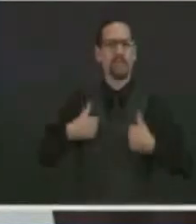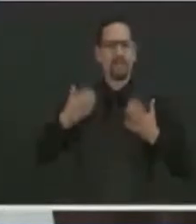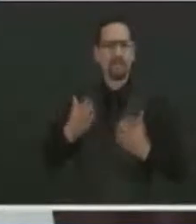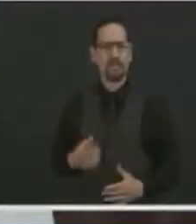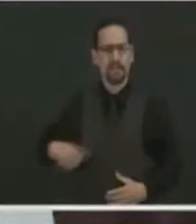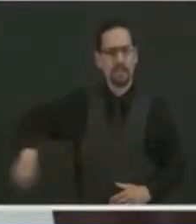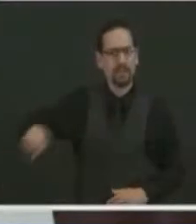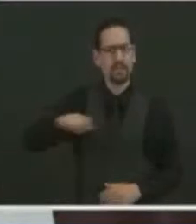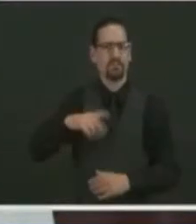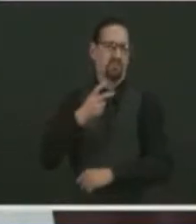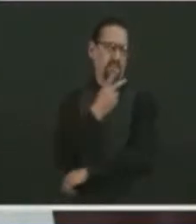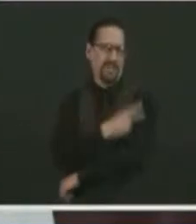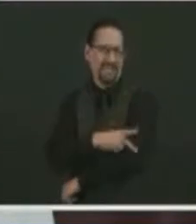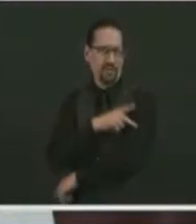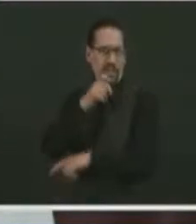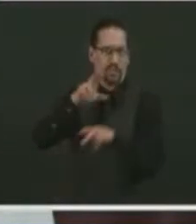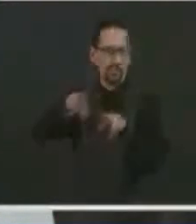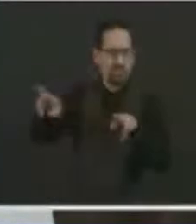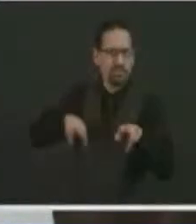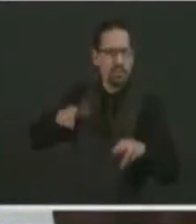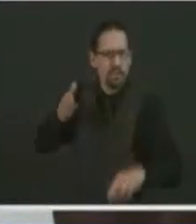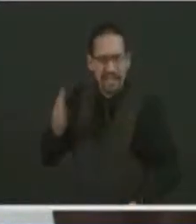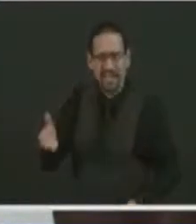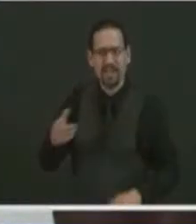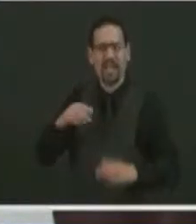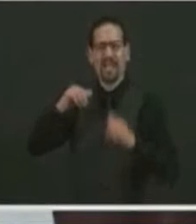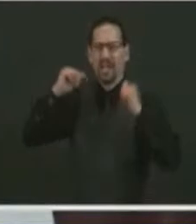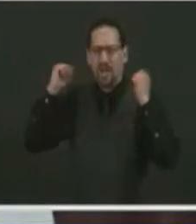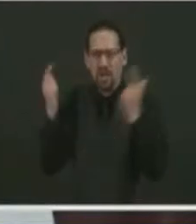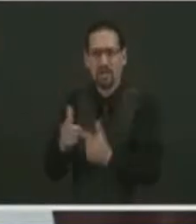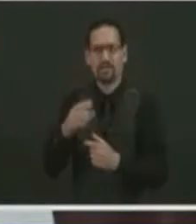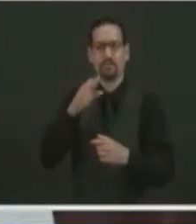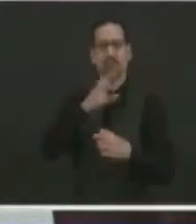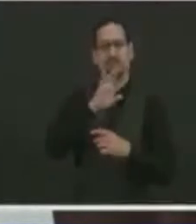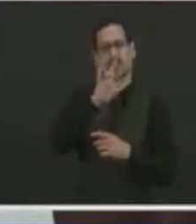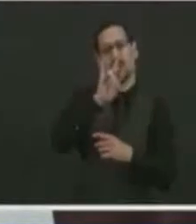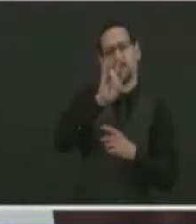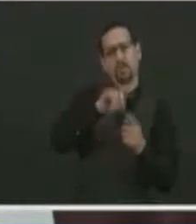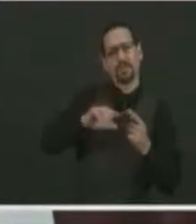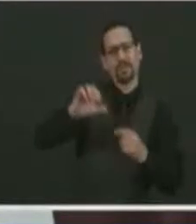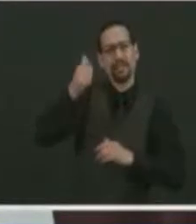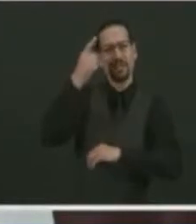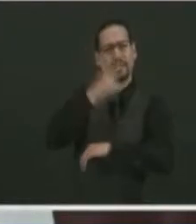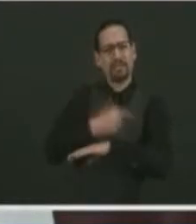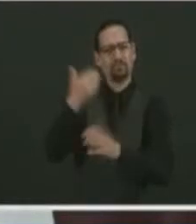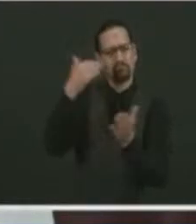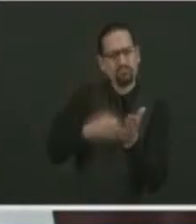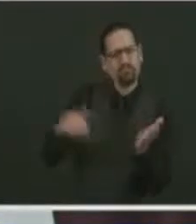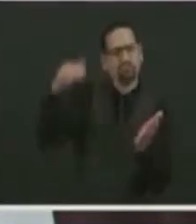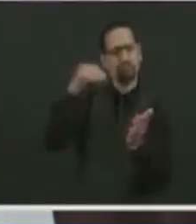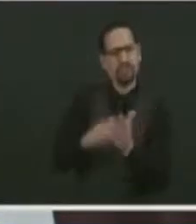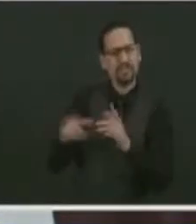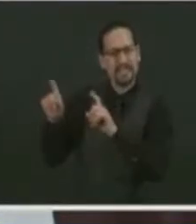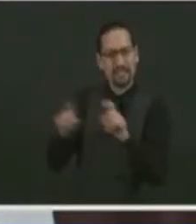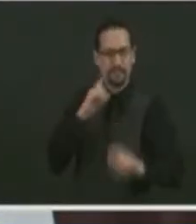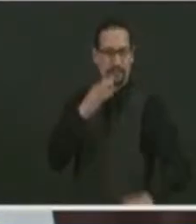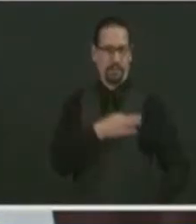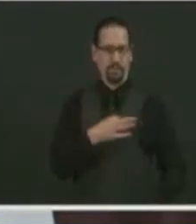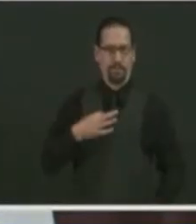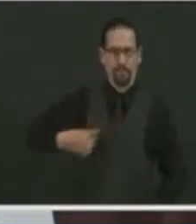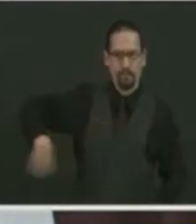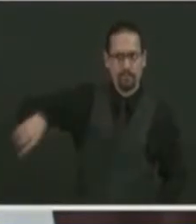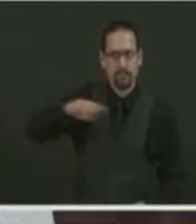every 7 to 10 days. We've had the National Guard go in to help nursing homes with infection control. We were